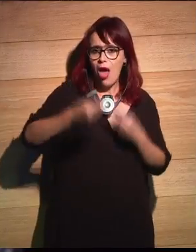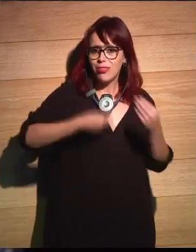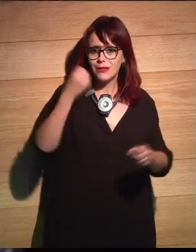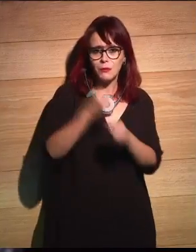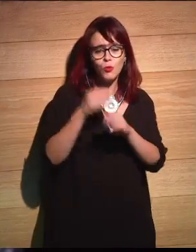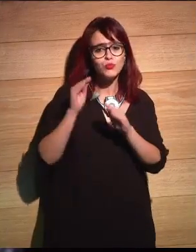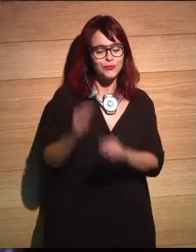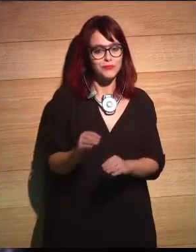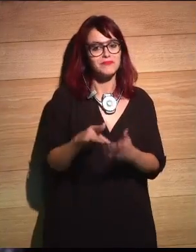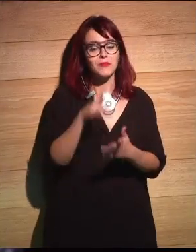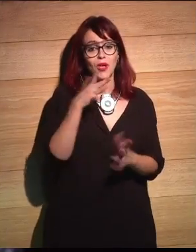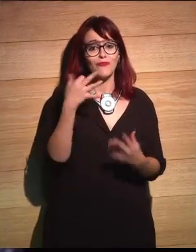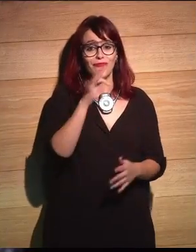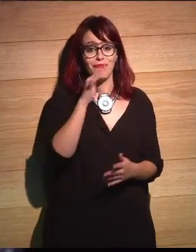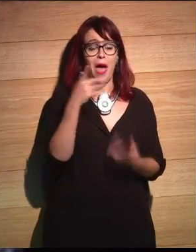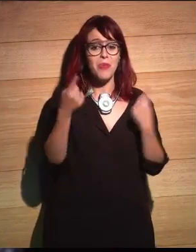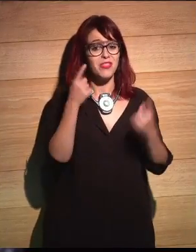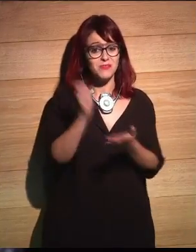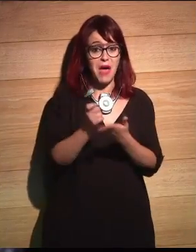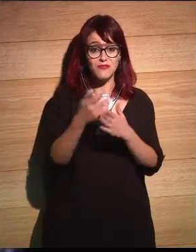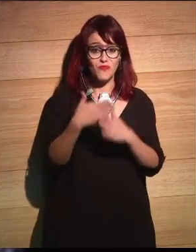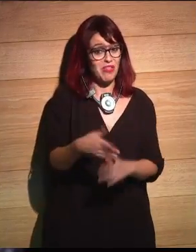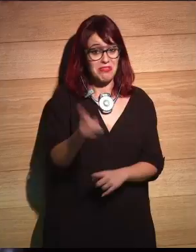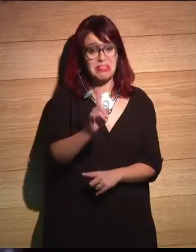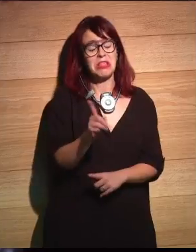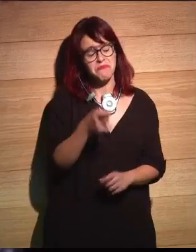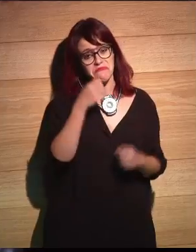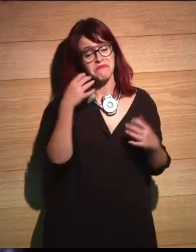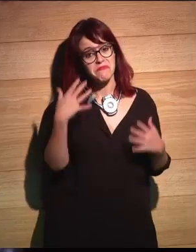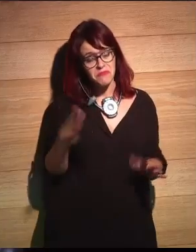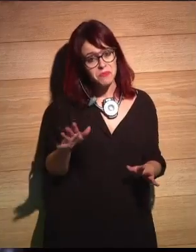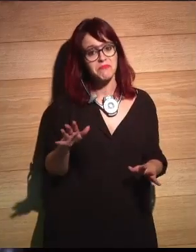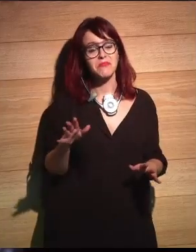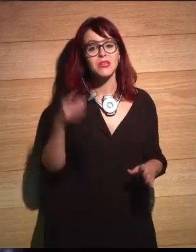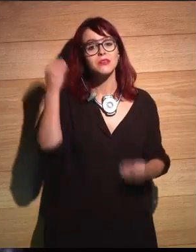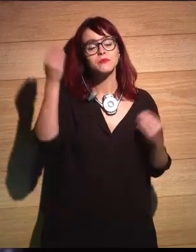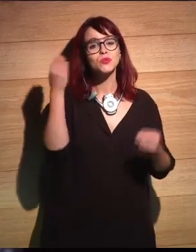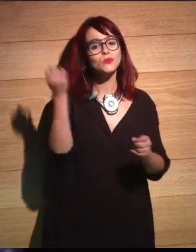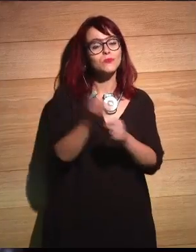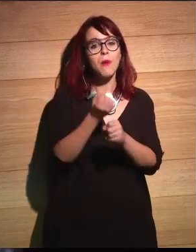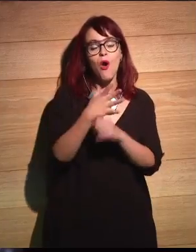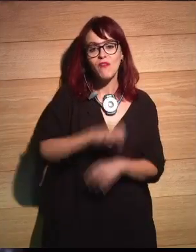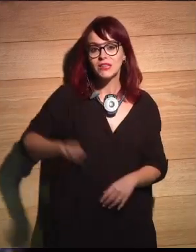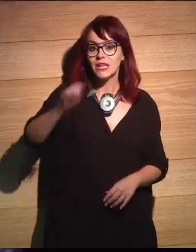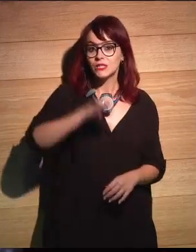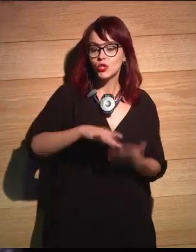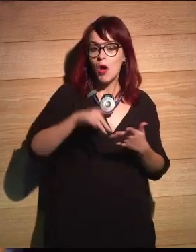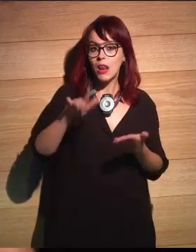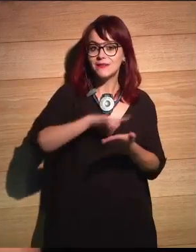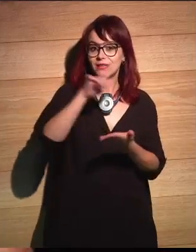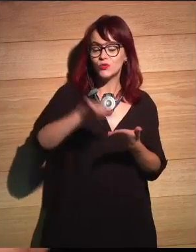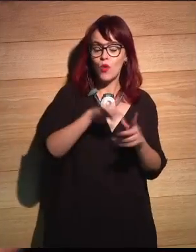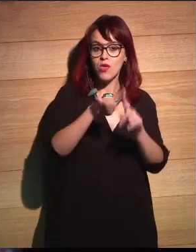and there's a lot of idealism, and it's a fantastic work, because literature is not like music. You